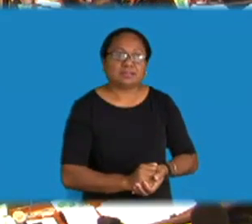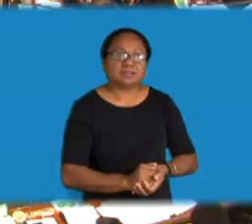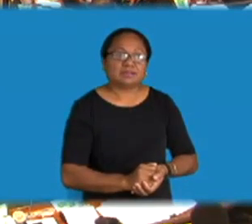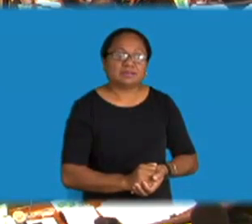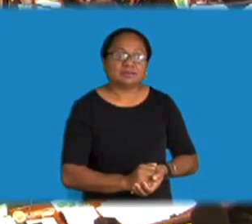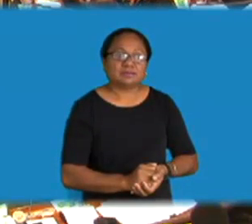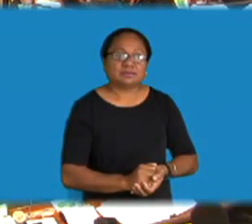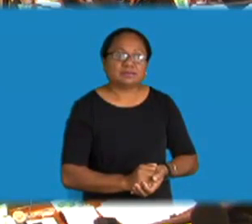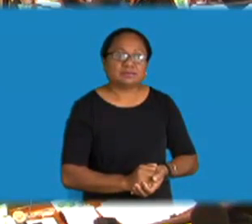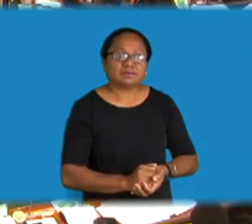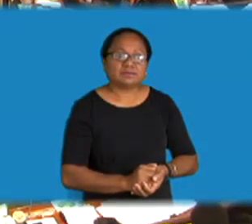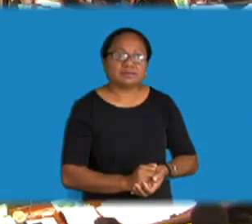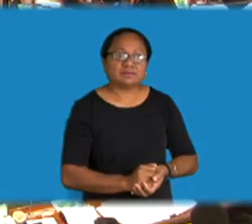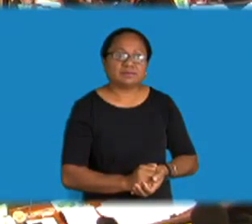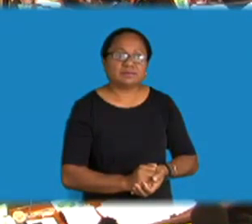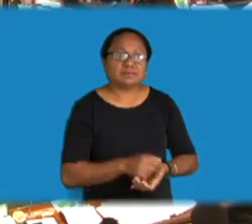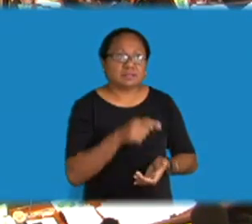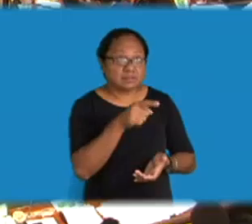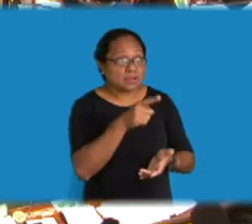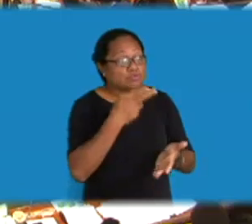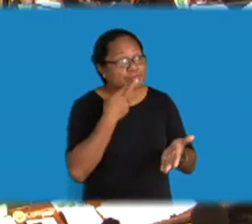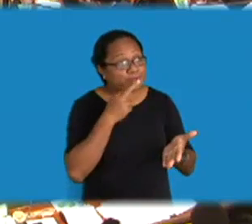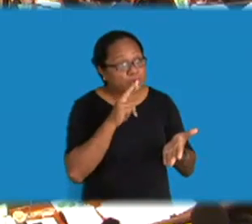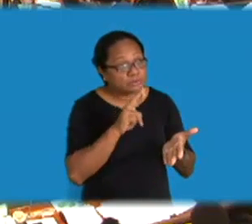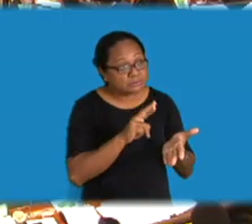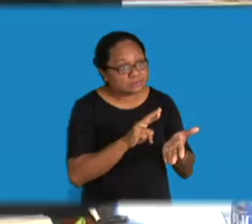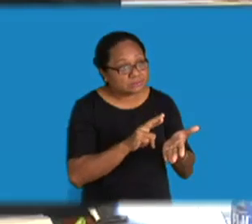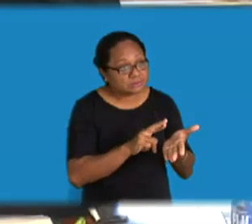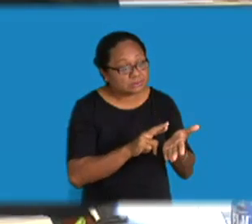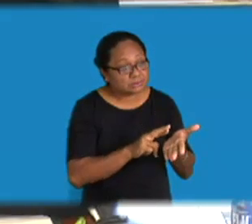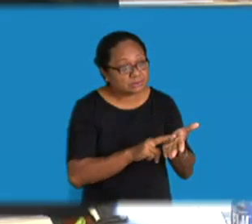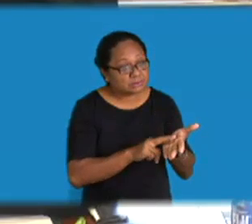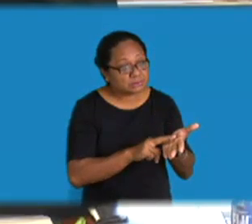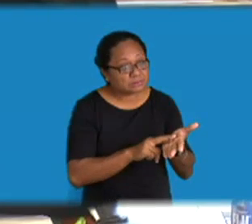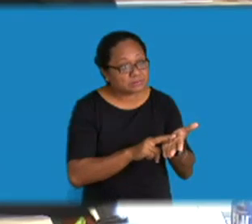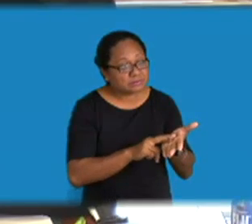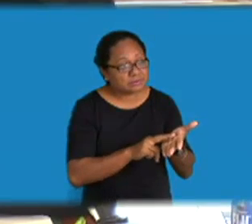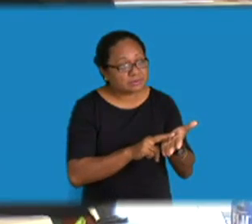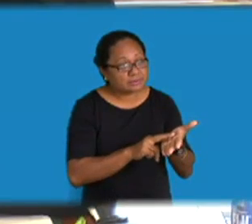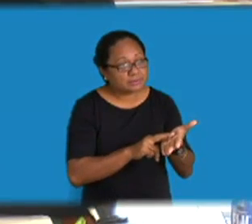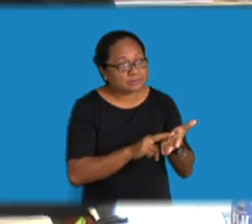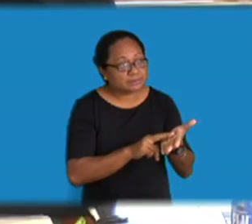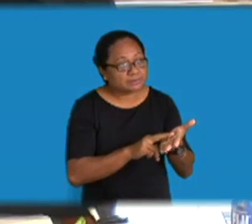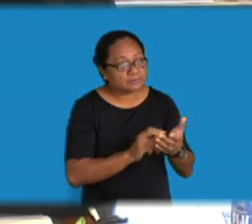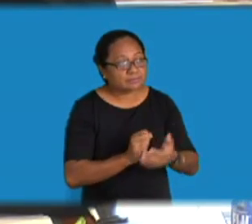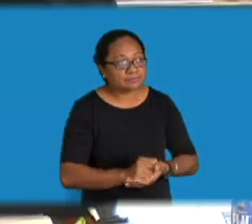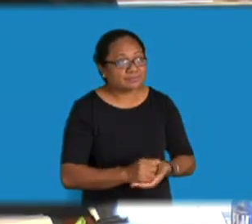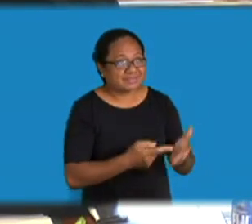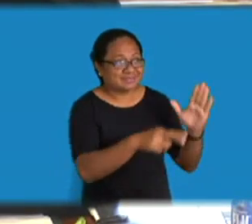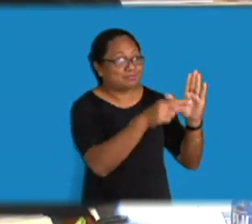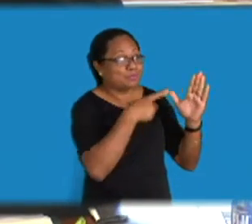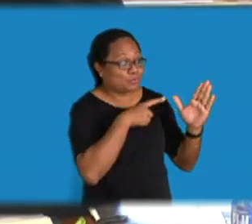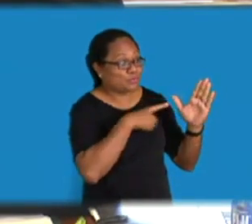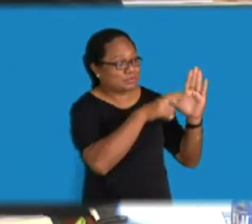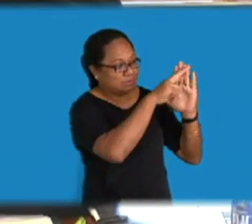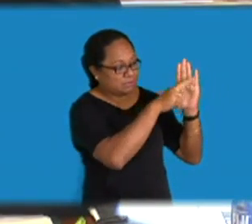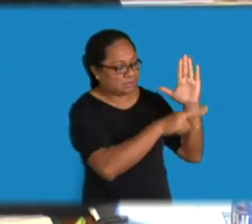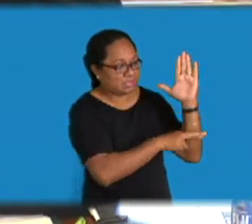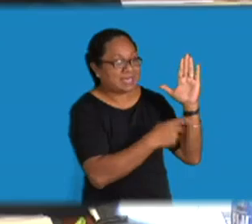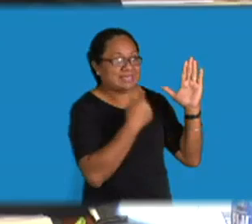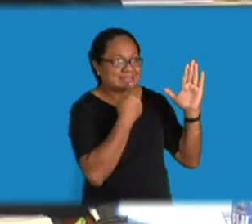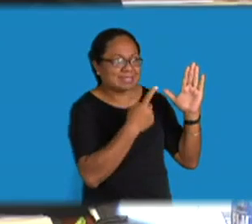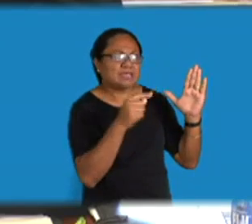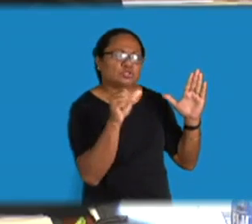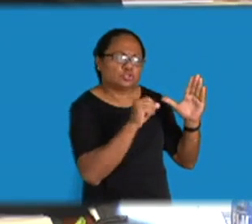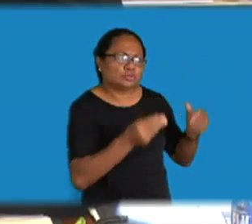the report is going to be, as the regulation says, that should be tabled